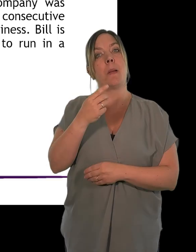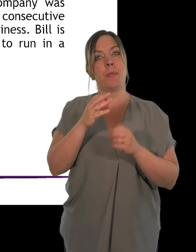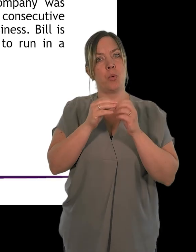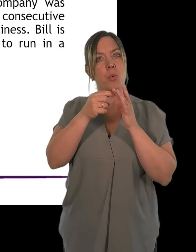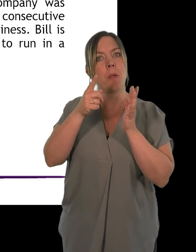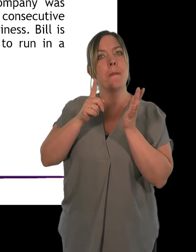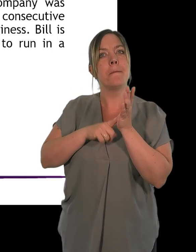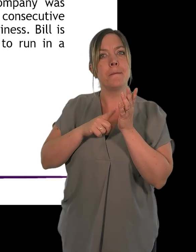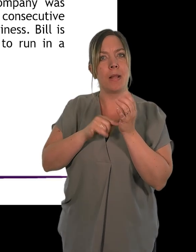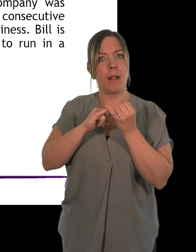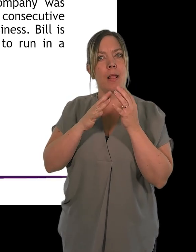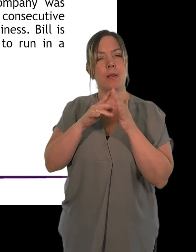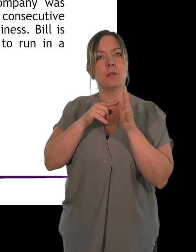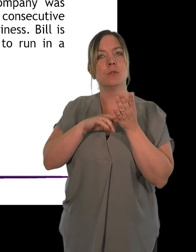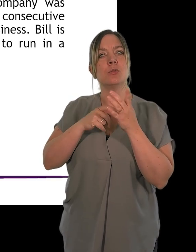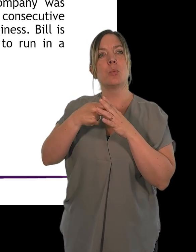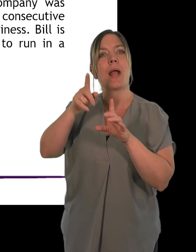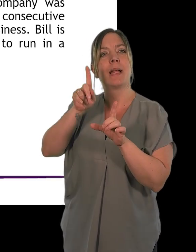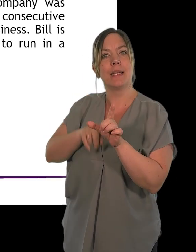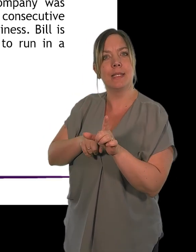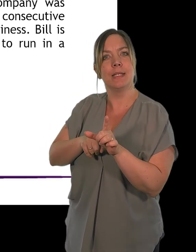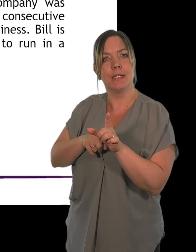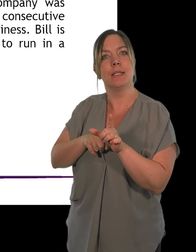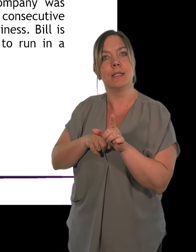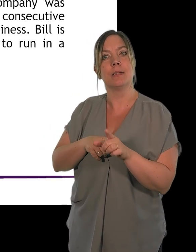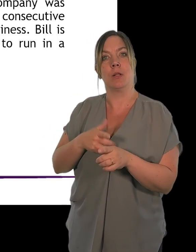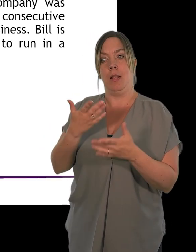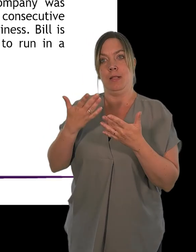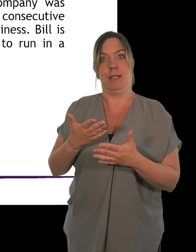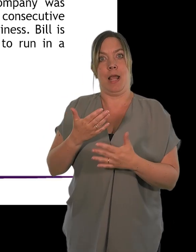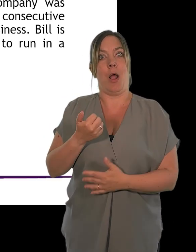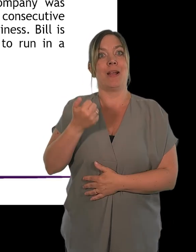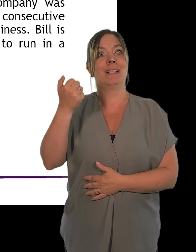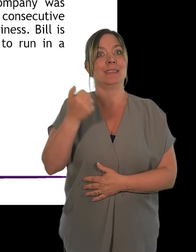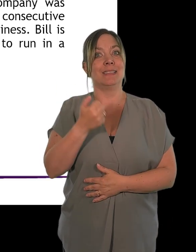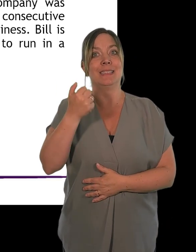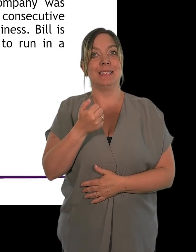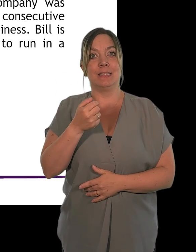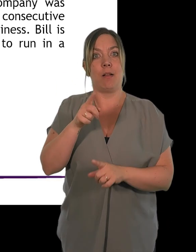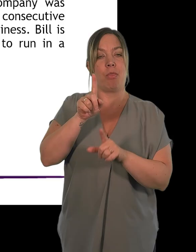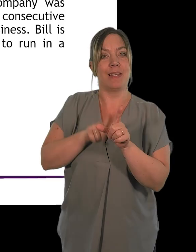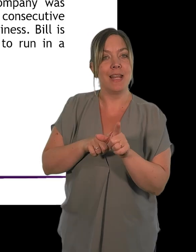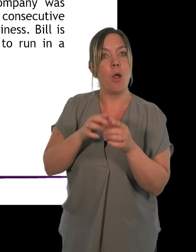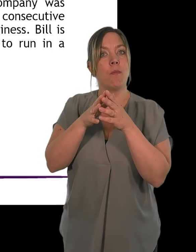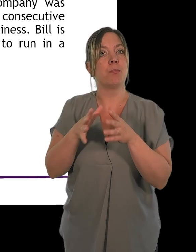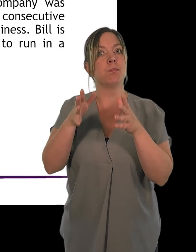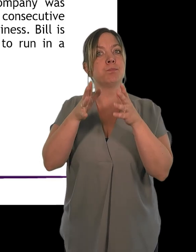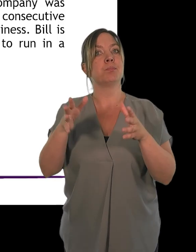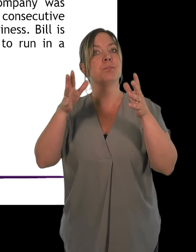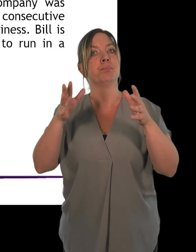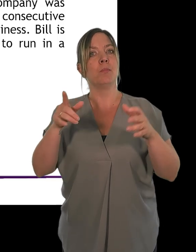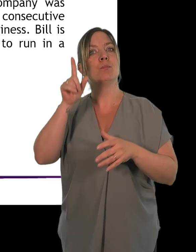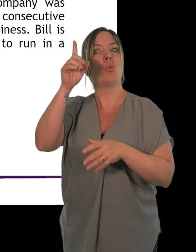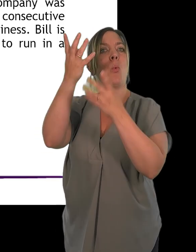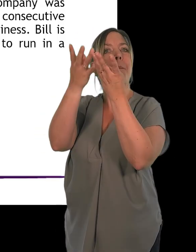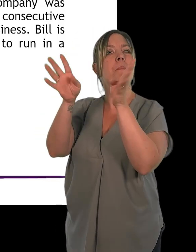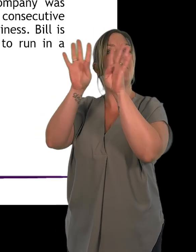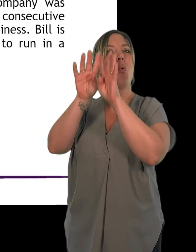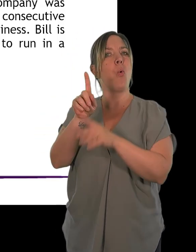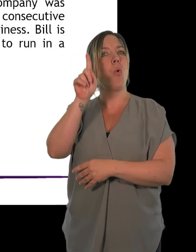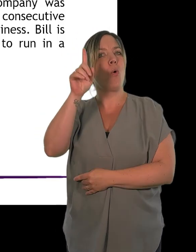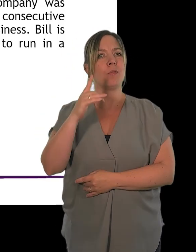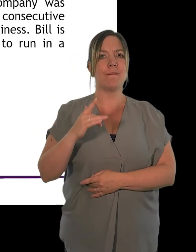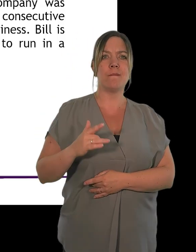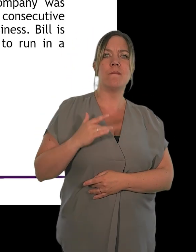currently experiencing the 16th consecutive year of growth. So the board now feels the time is right to expand